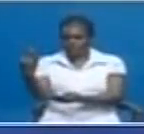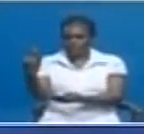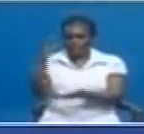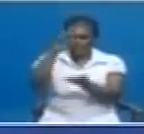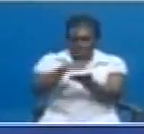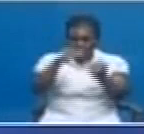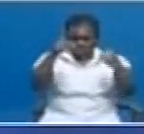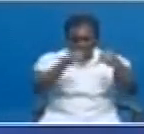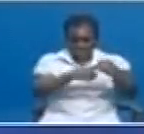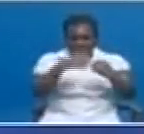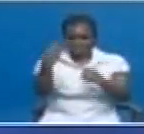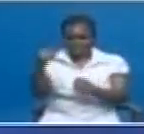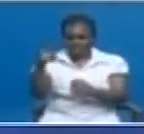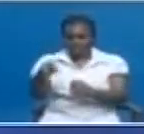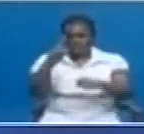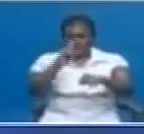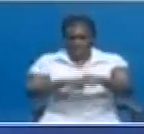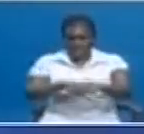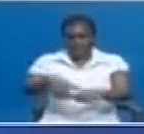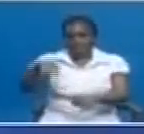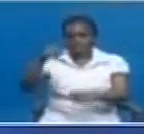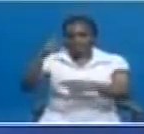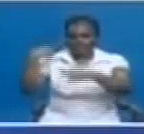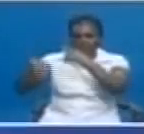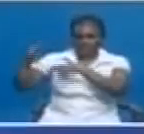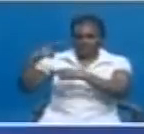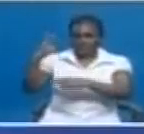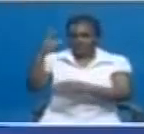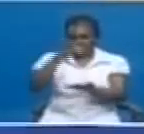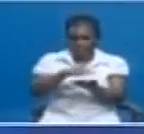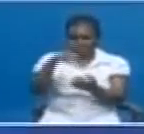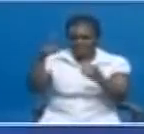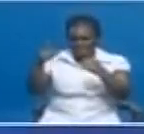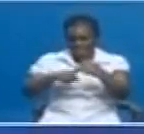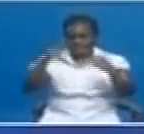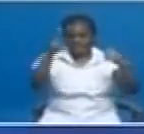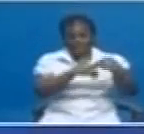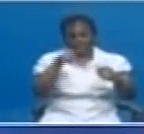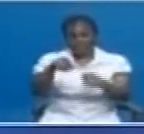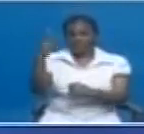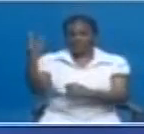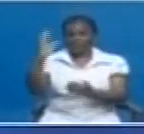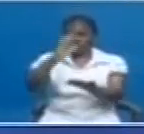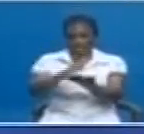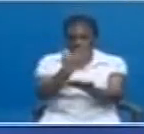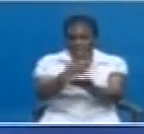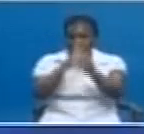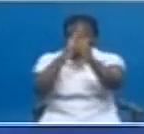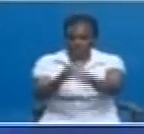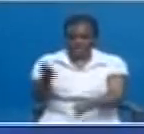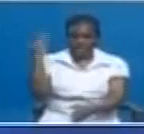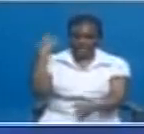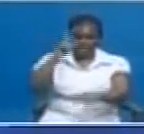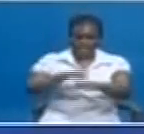at 67.1% during the period under review, down from 67.4% share reported during the